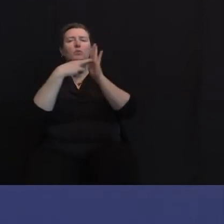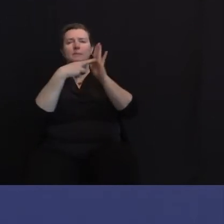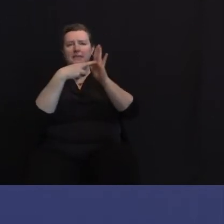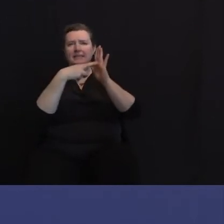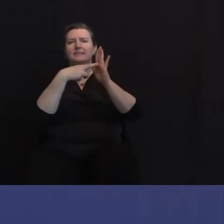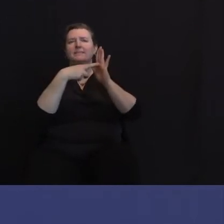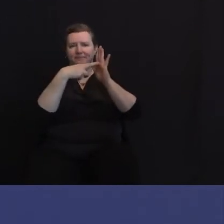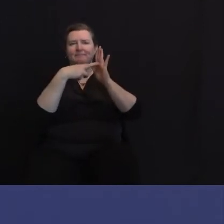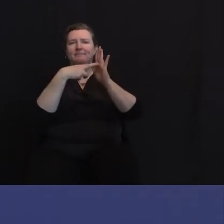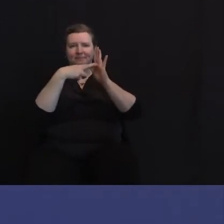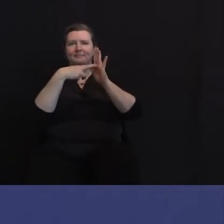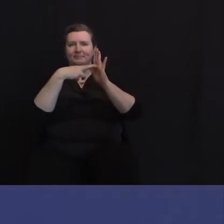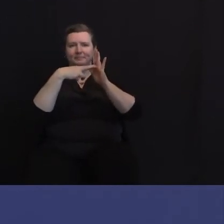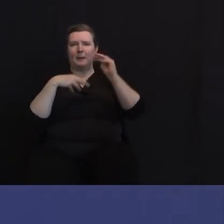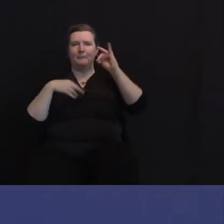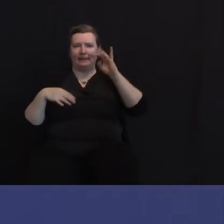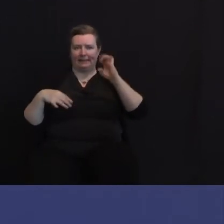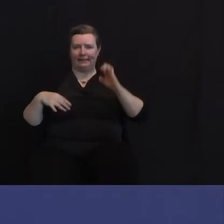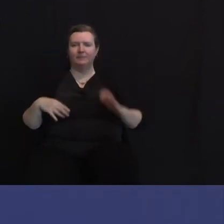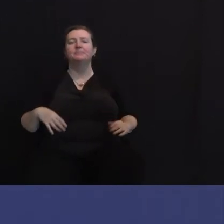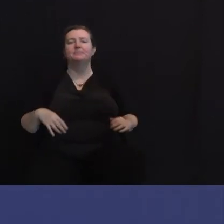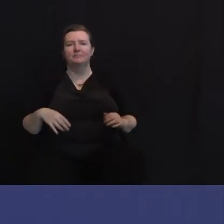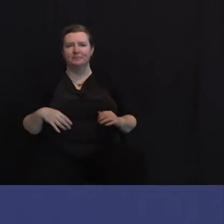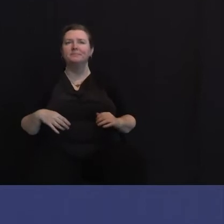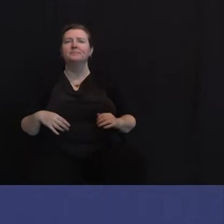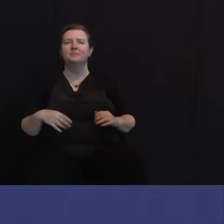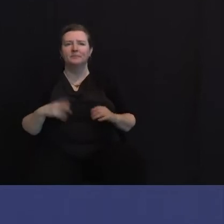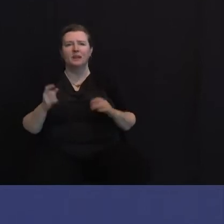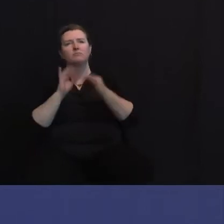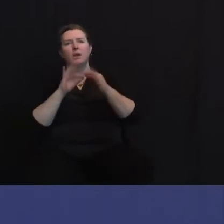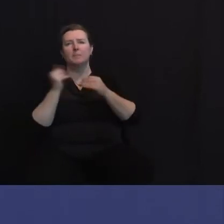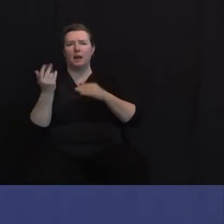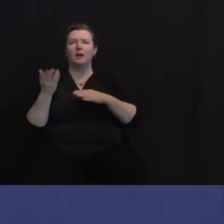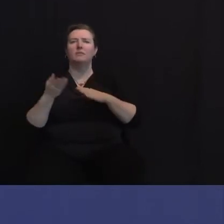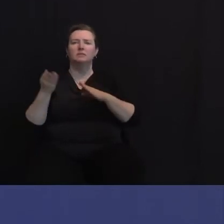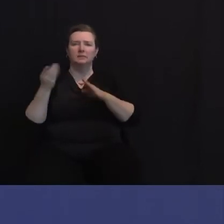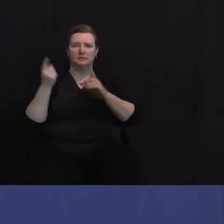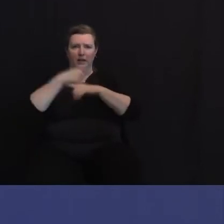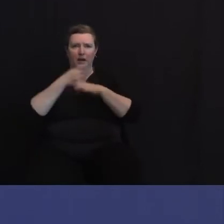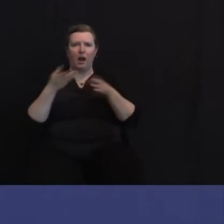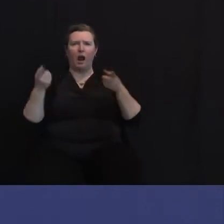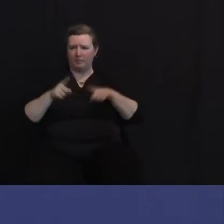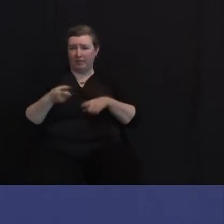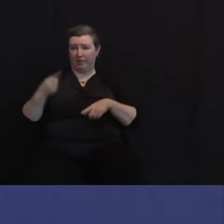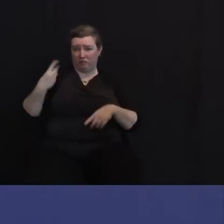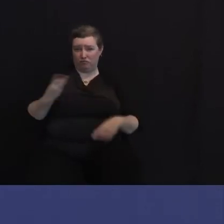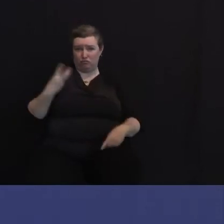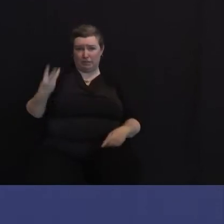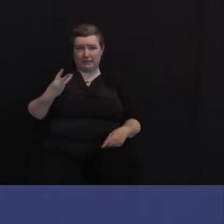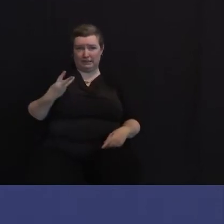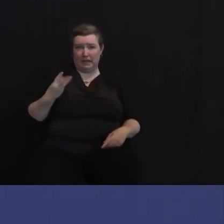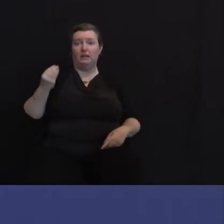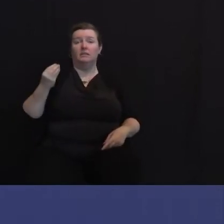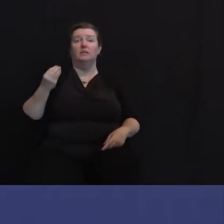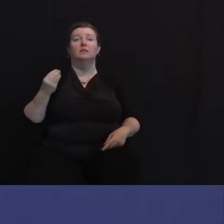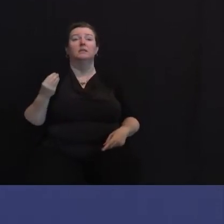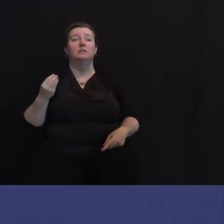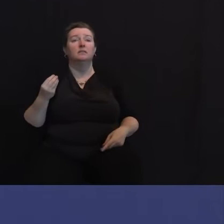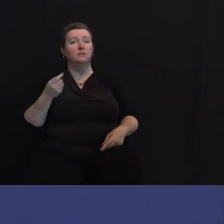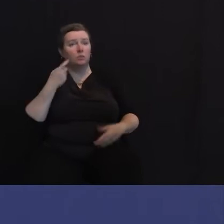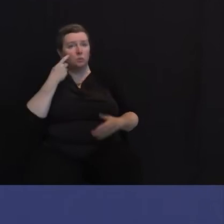similar stories on January 5th, the day before this awful insurrection, actually showing people around